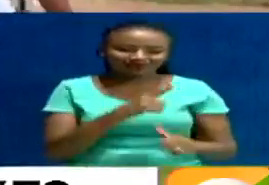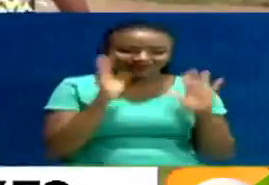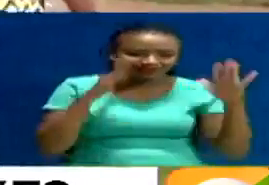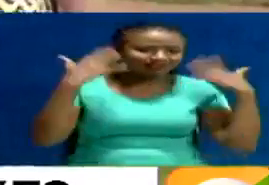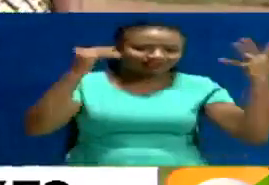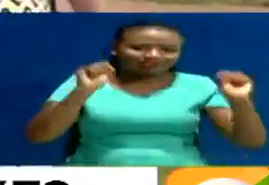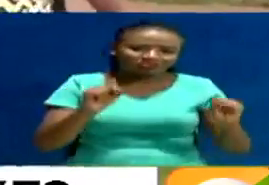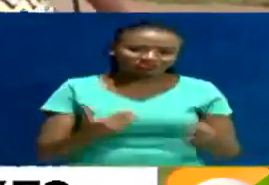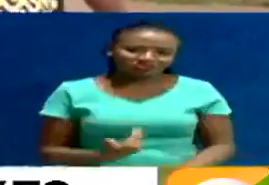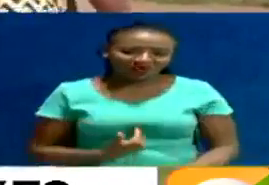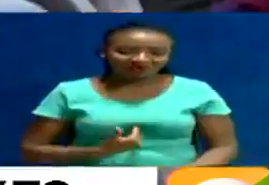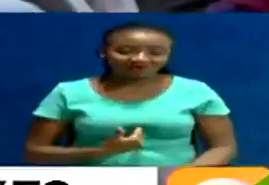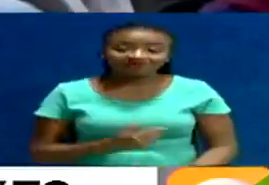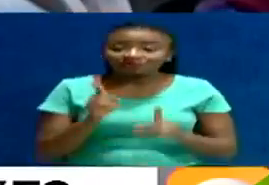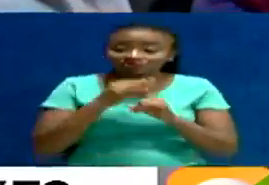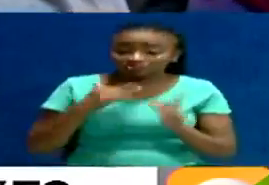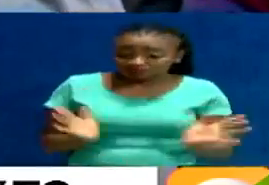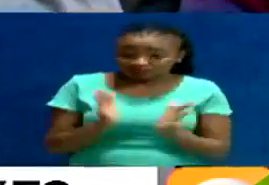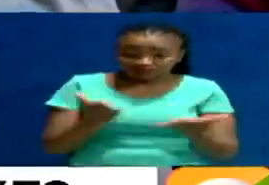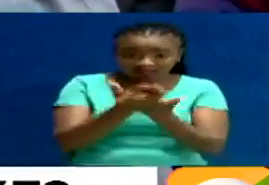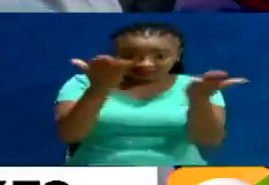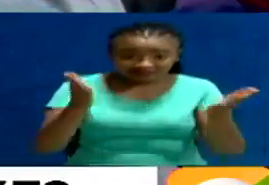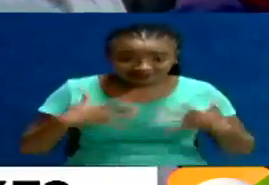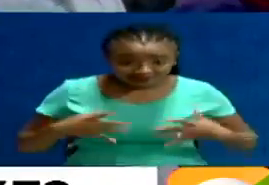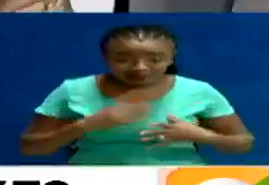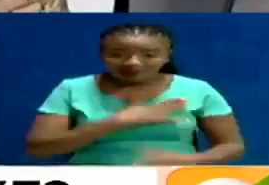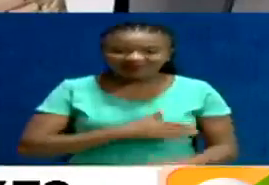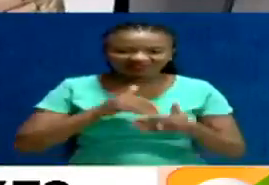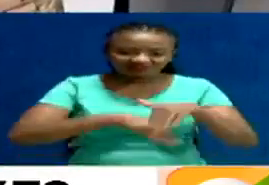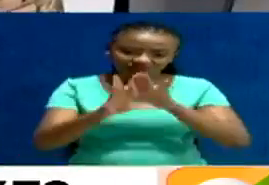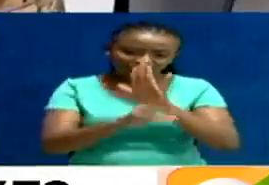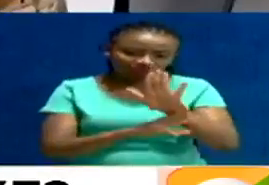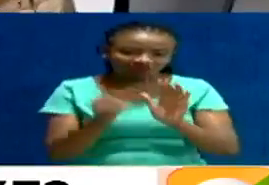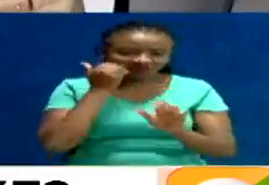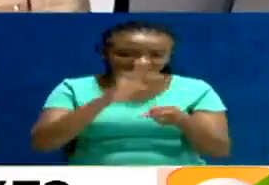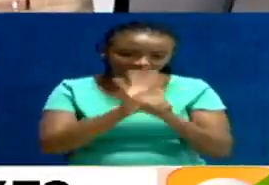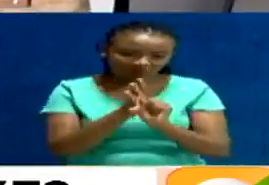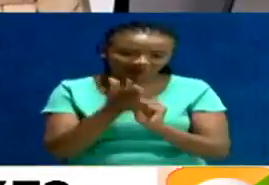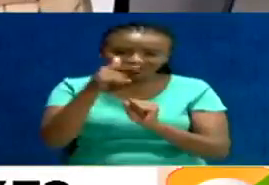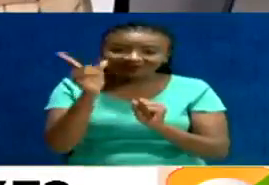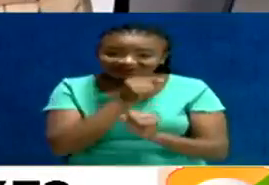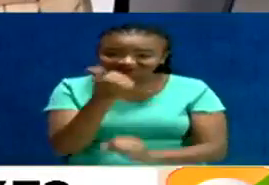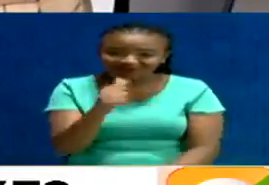appealed to Kenyans to continue observing the COVID-19 protocols, as the country is not out of the pandemic yet. So we have copies.